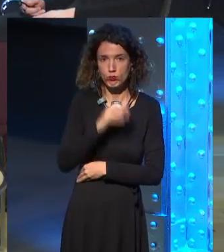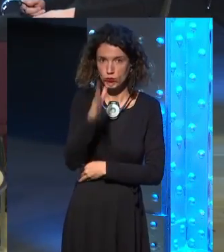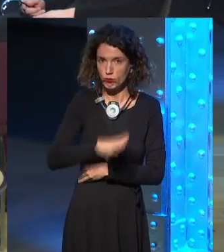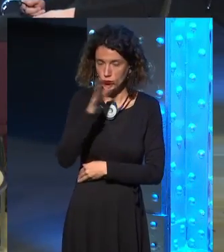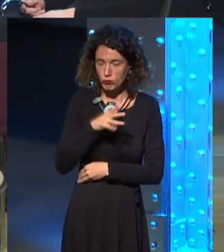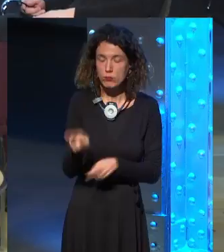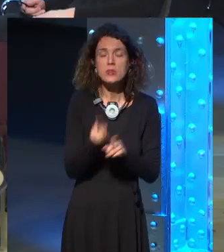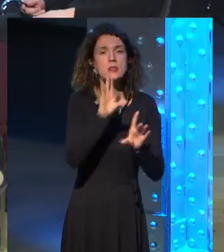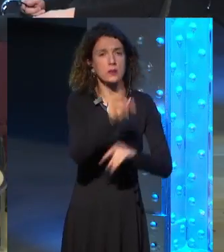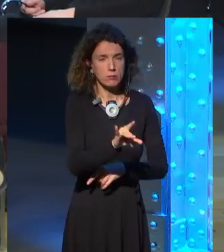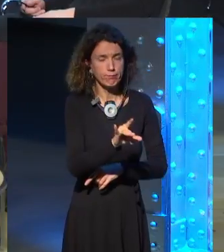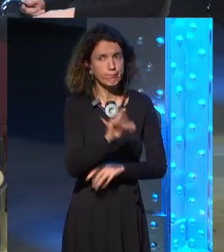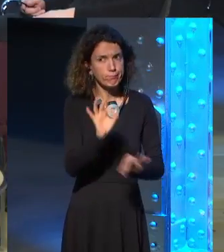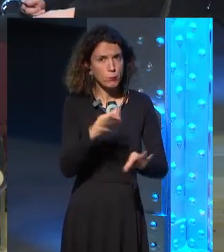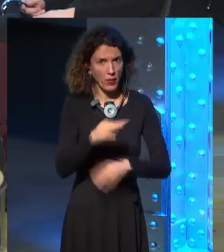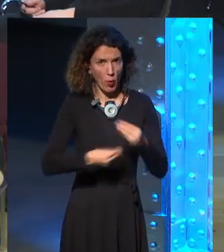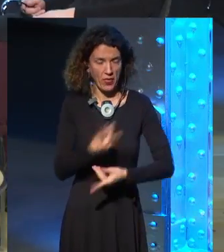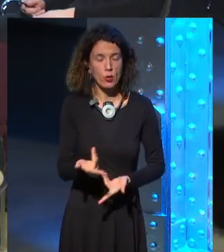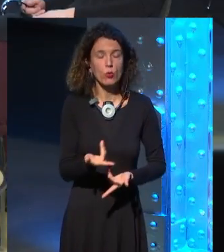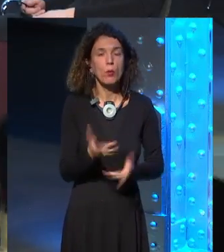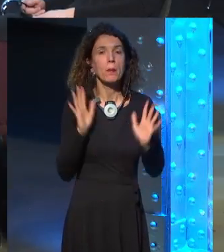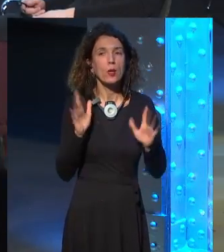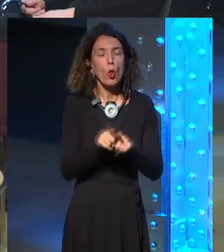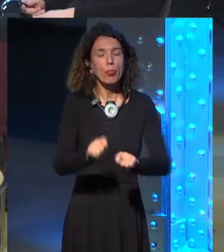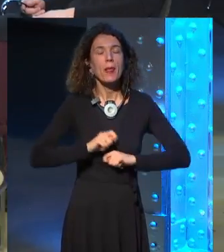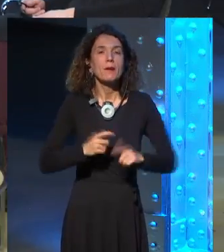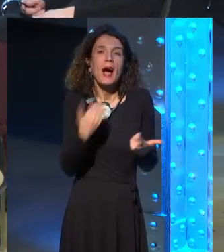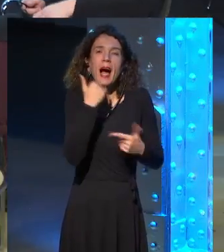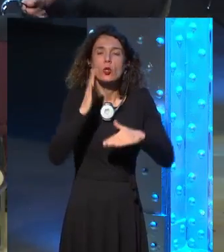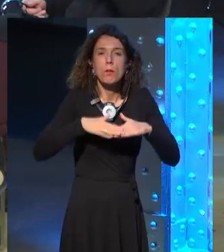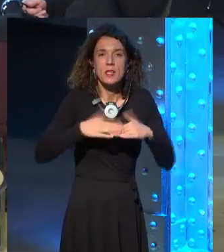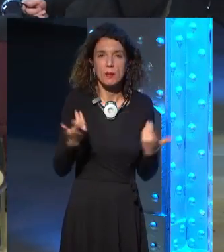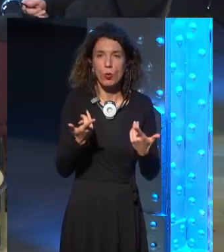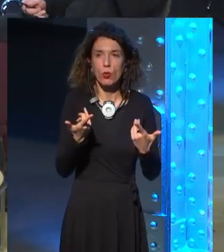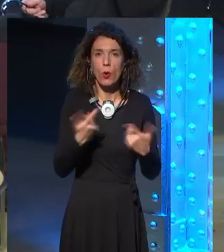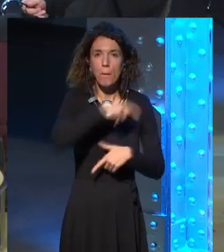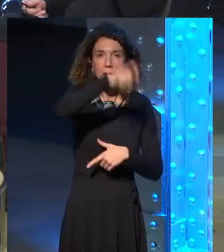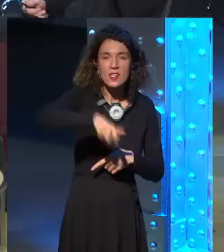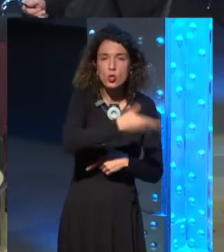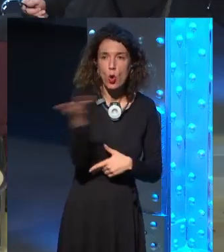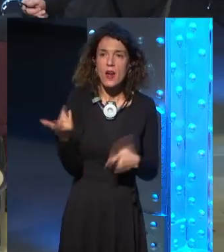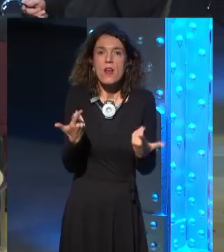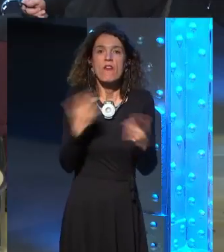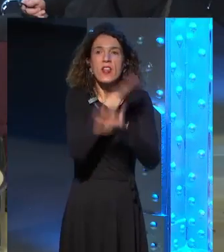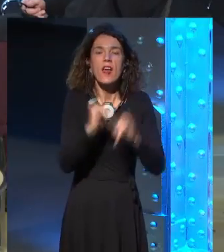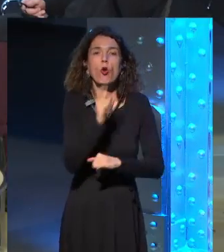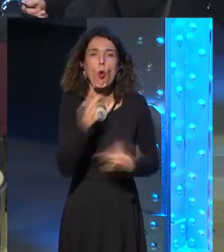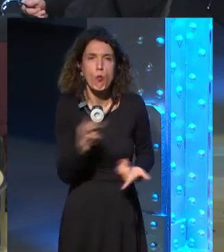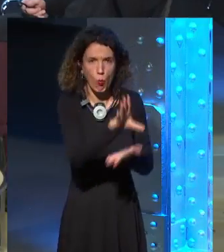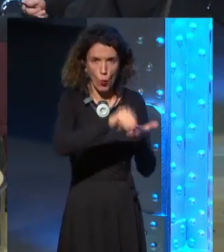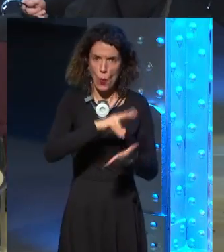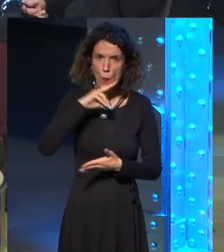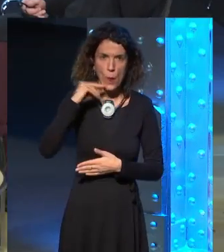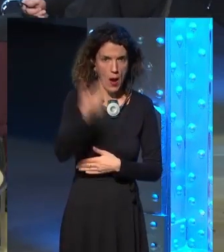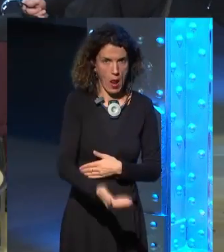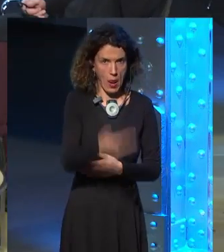but it still gives us an indication of where people are, and it still gives us valuable information. And like you say, well,